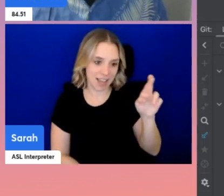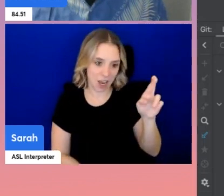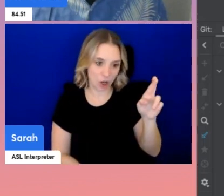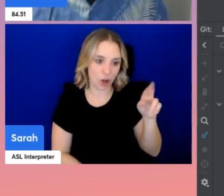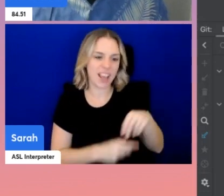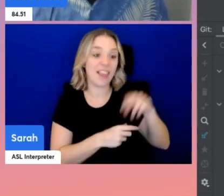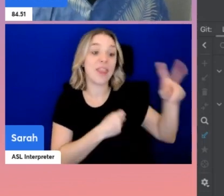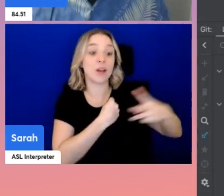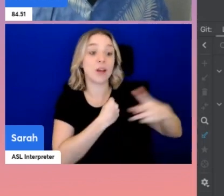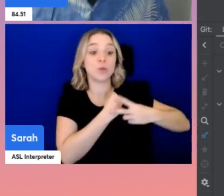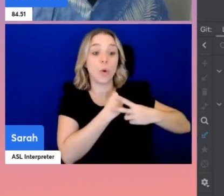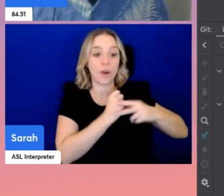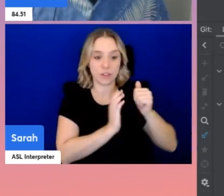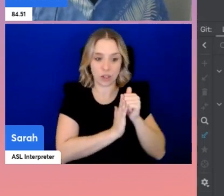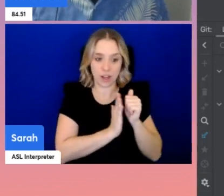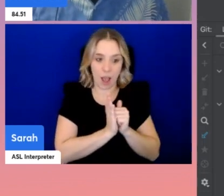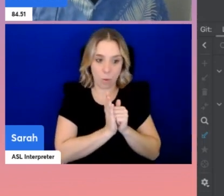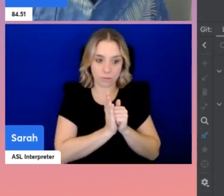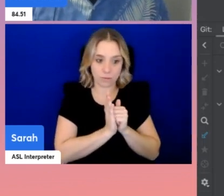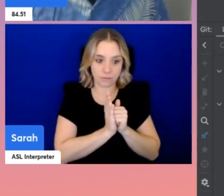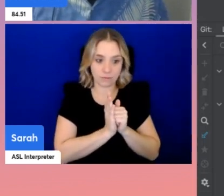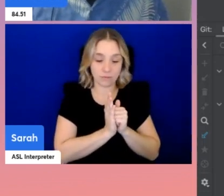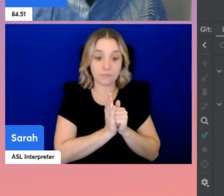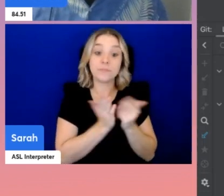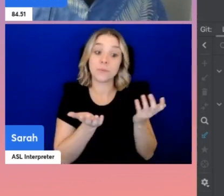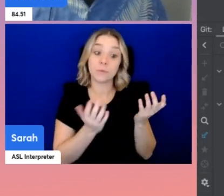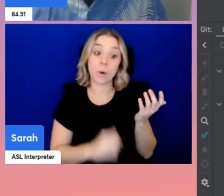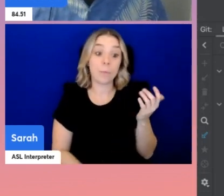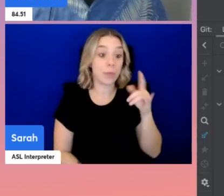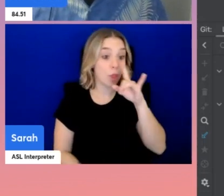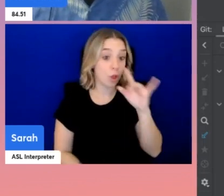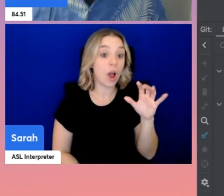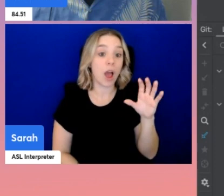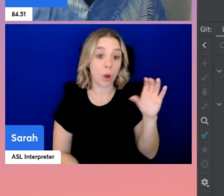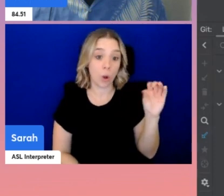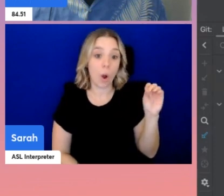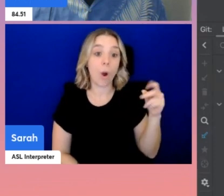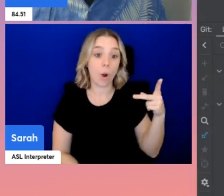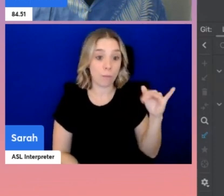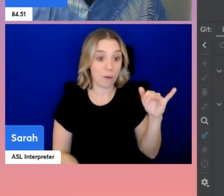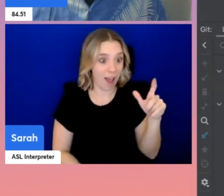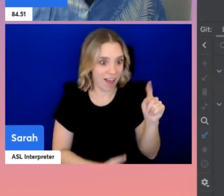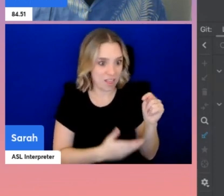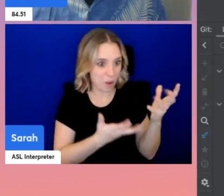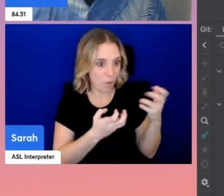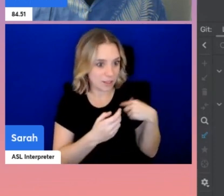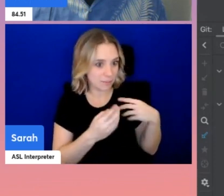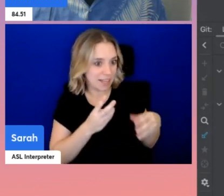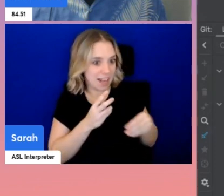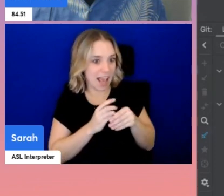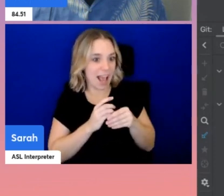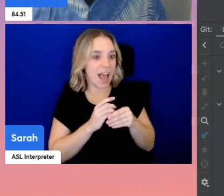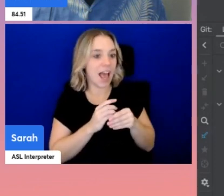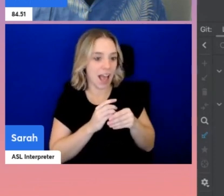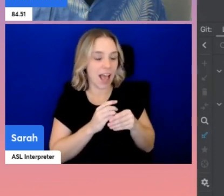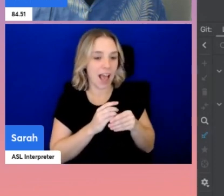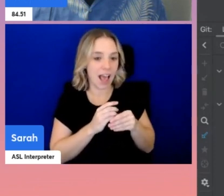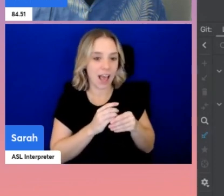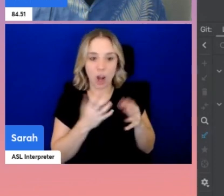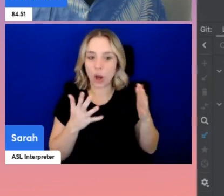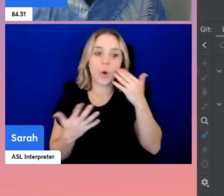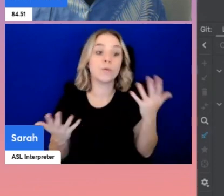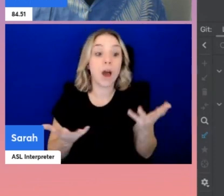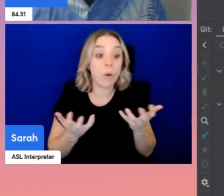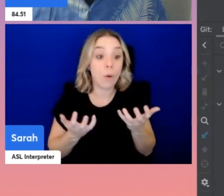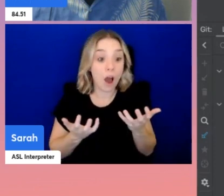account. So it looks like Copilot already wants me to add some, already knows what I want.